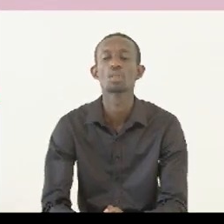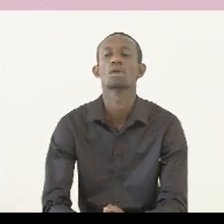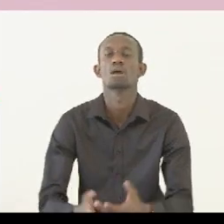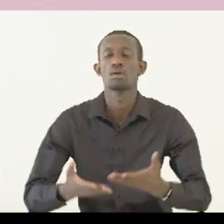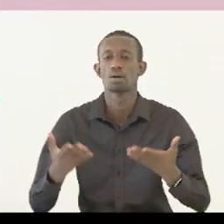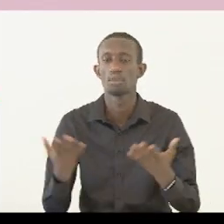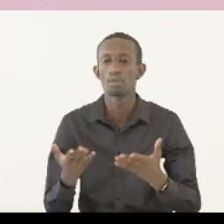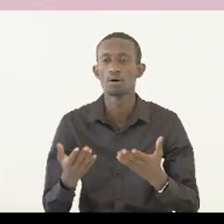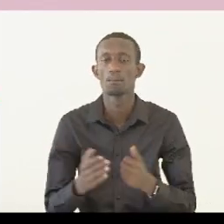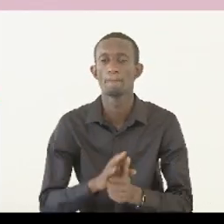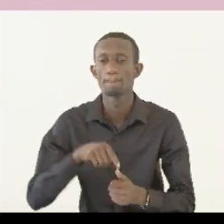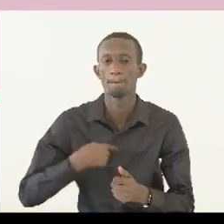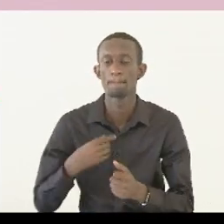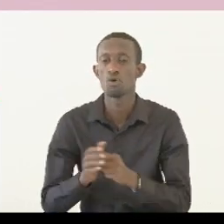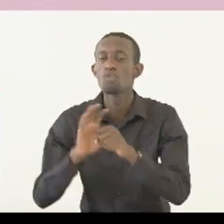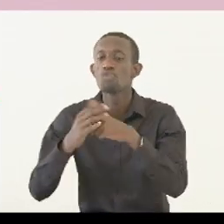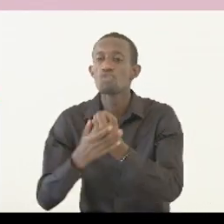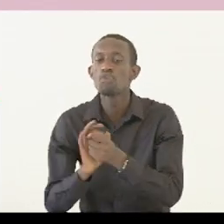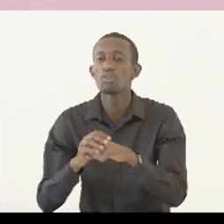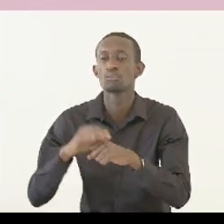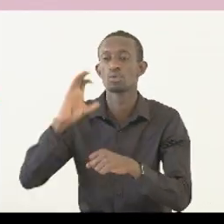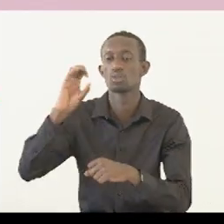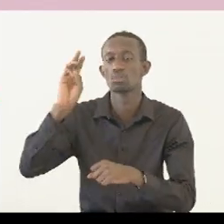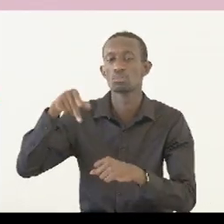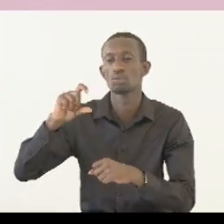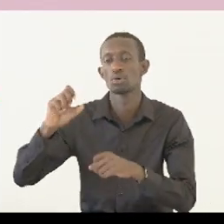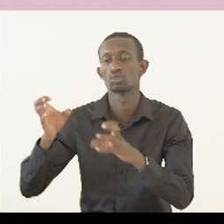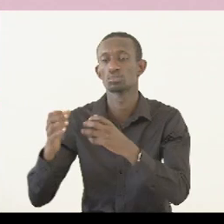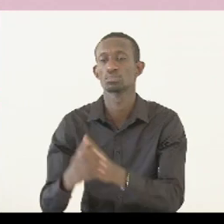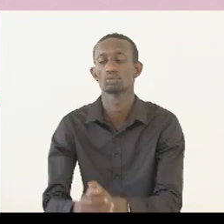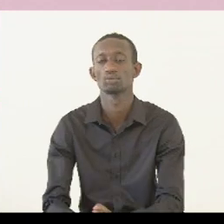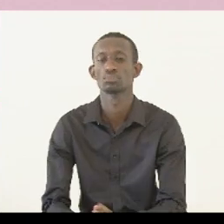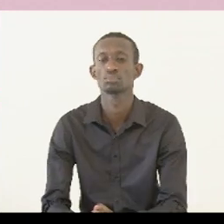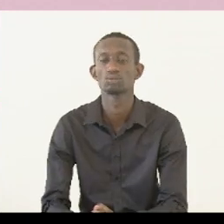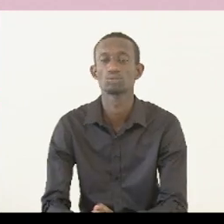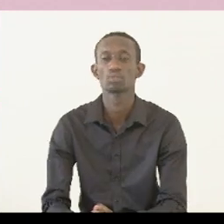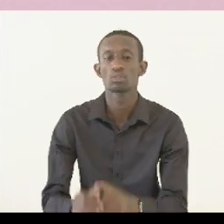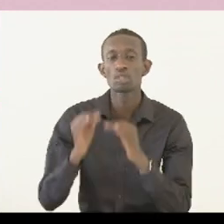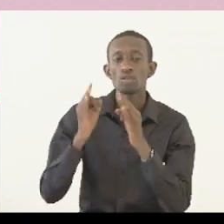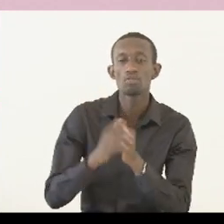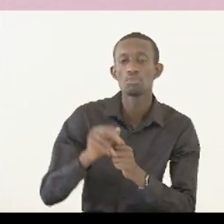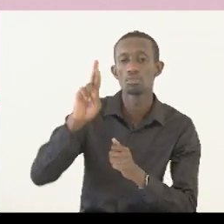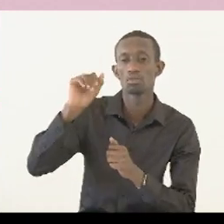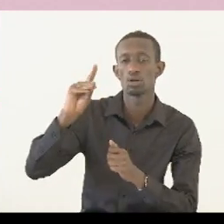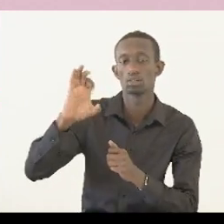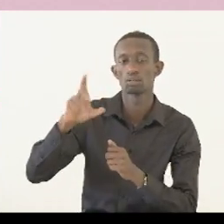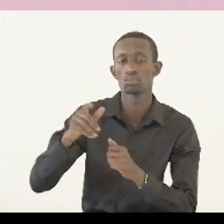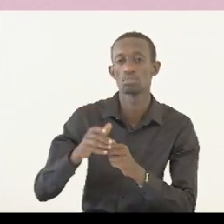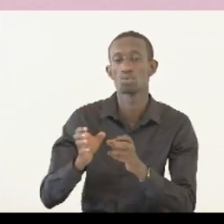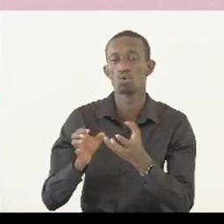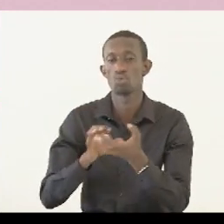we form compounds? We know that when radicals combine, compounds are formed. But how do